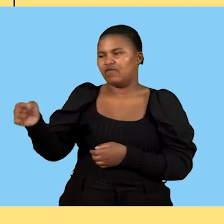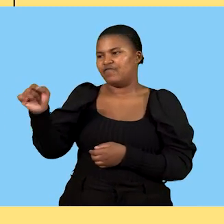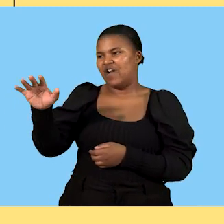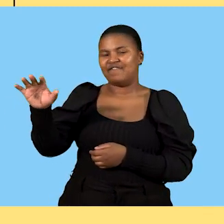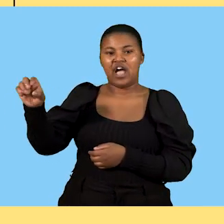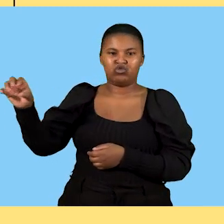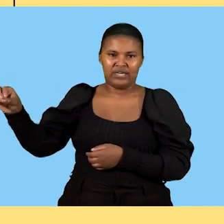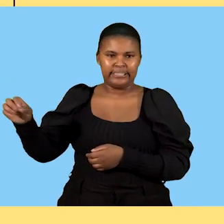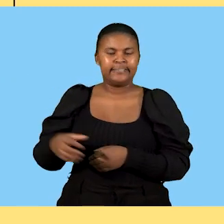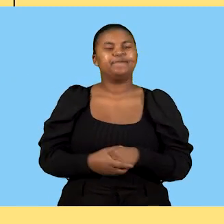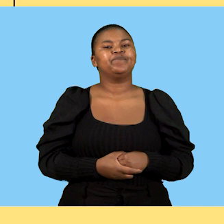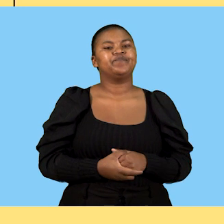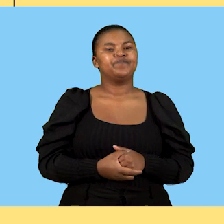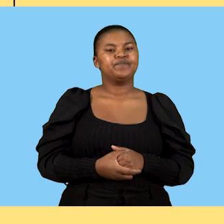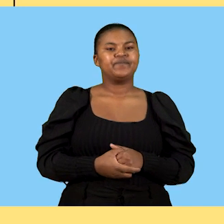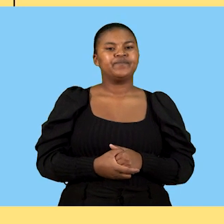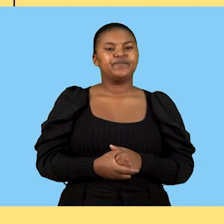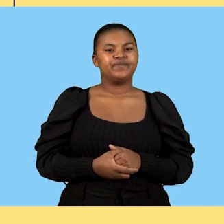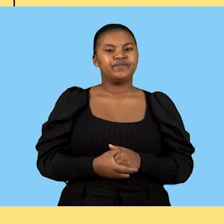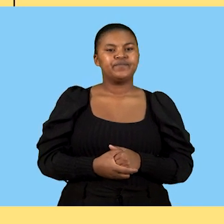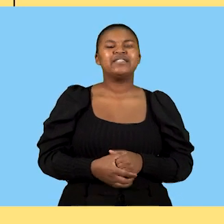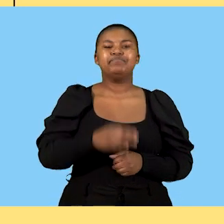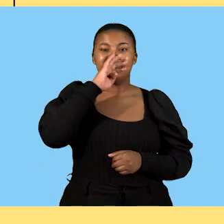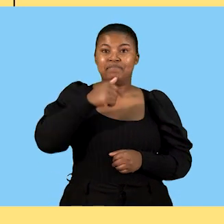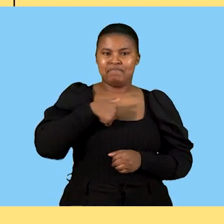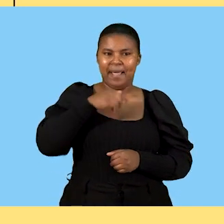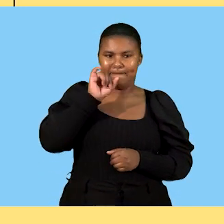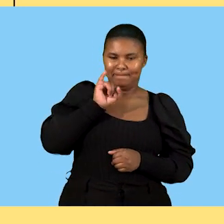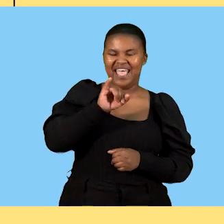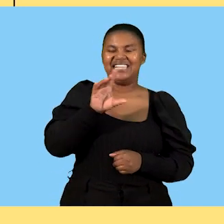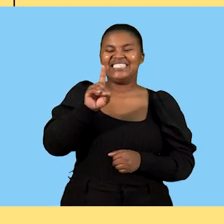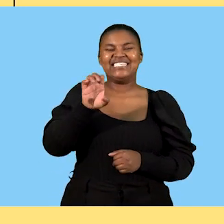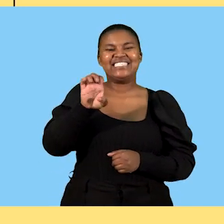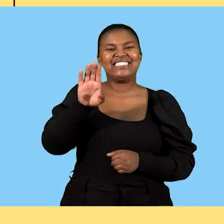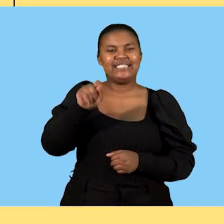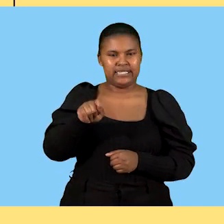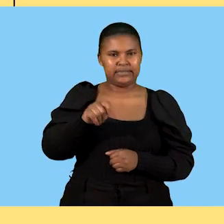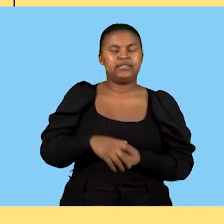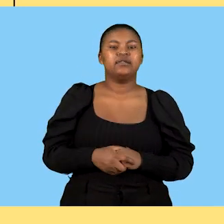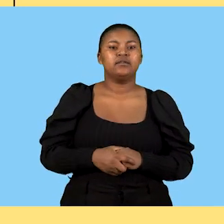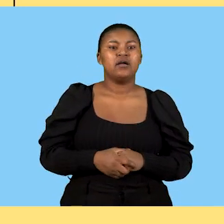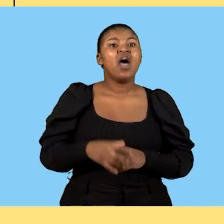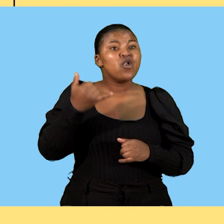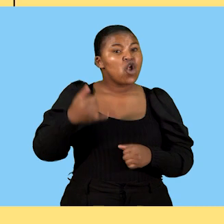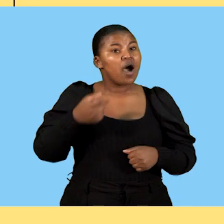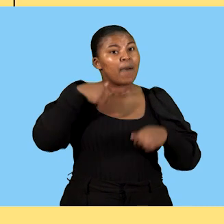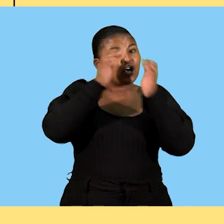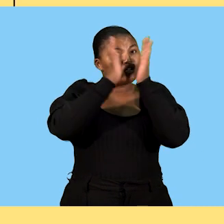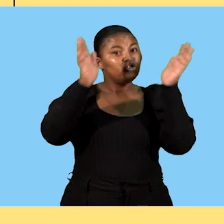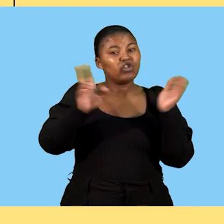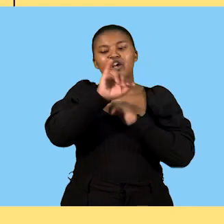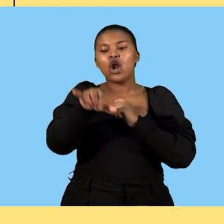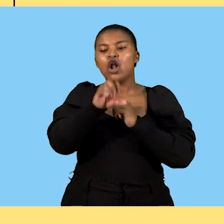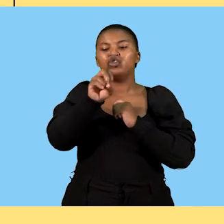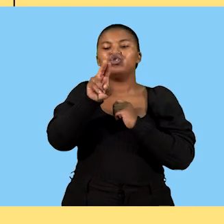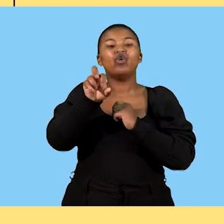25.5. That becomes my bad debt. When I come to my general journal, I'm